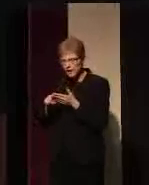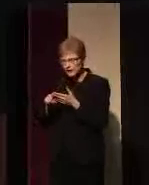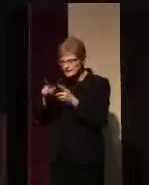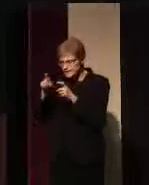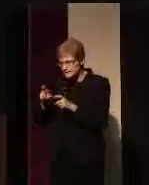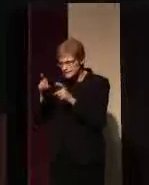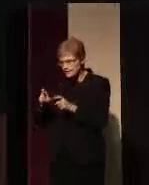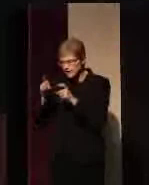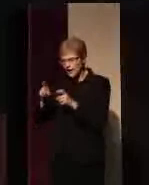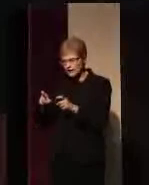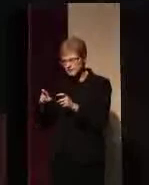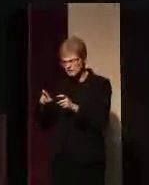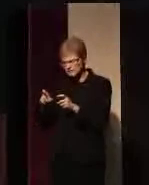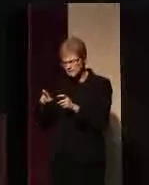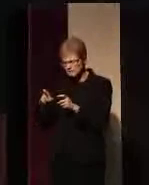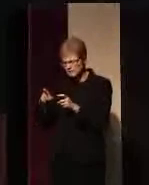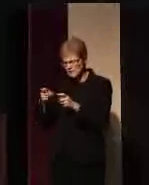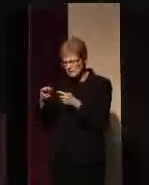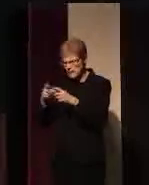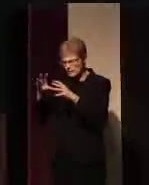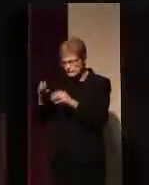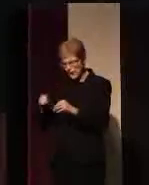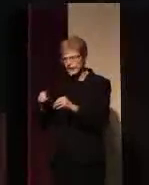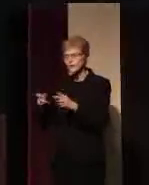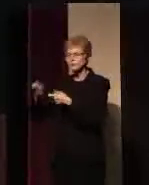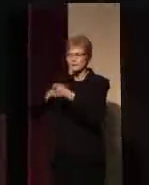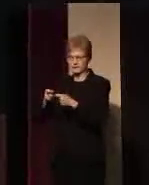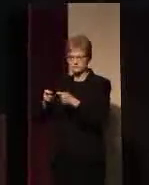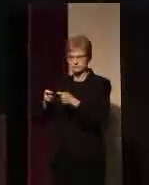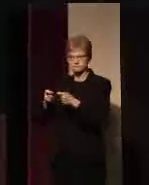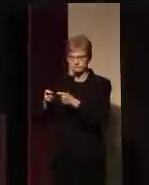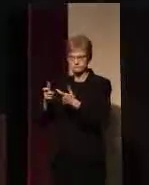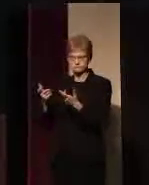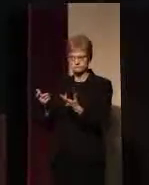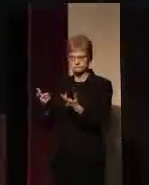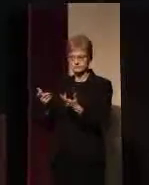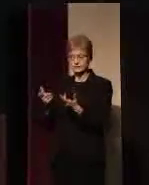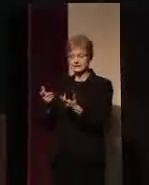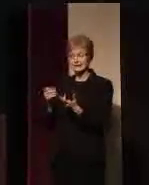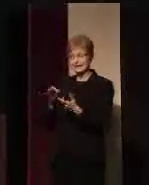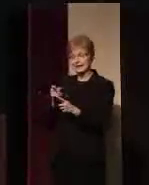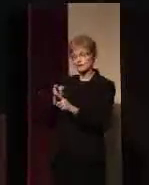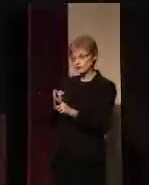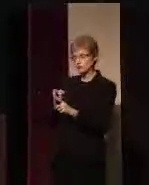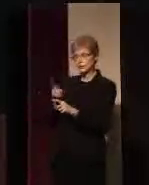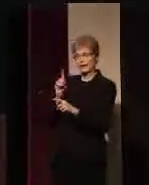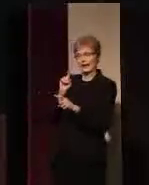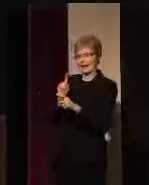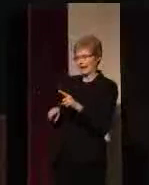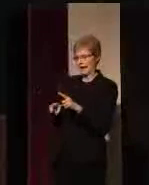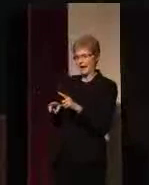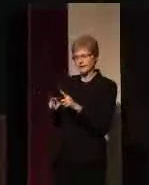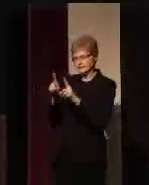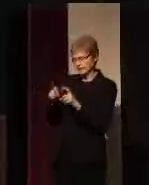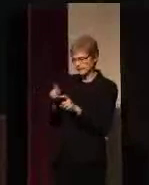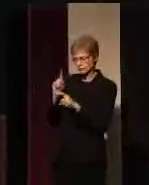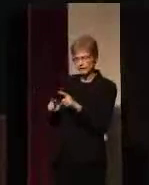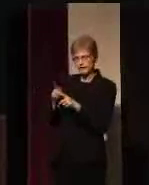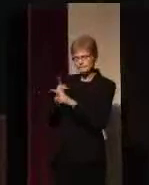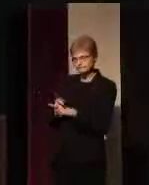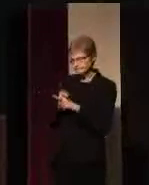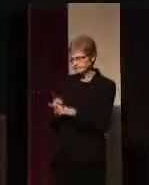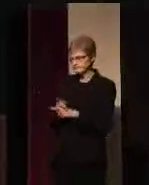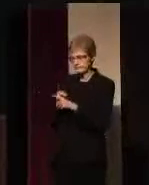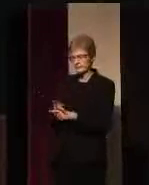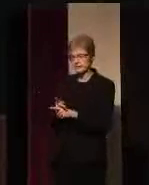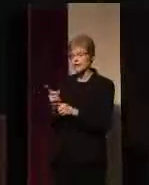equipment is not working, you get equipment that is working. And if you are not capable of managing the equipment, you know, maybe you get a warning